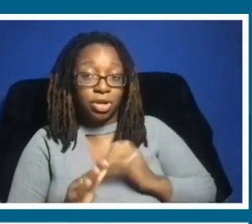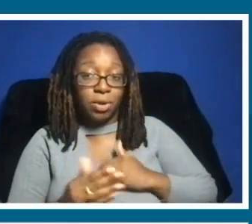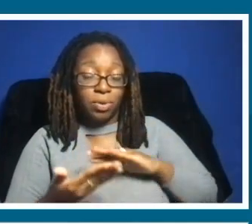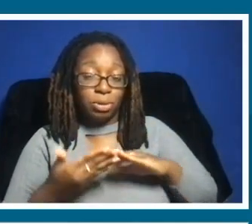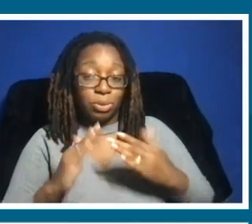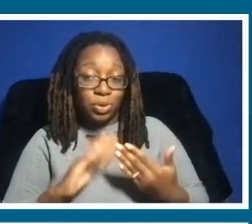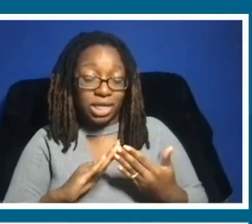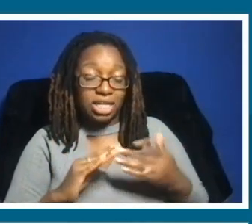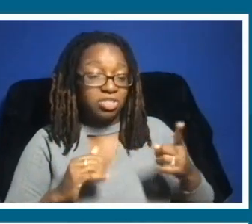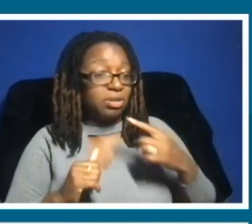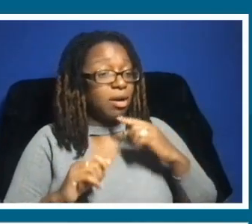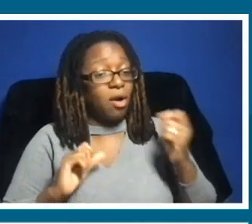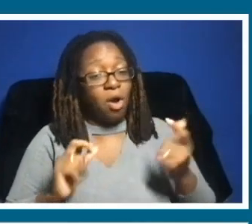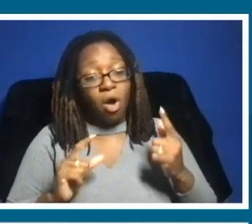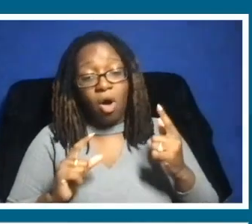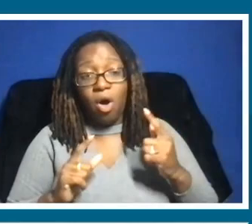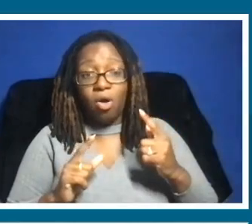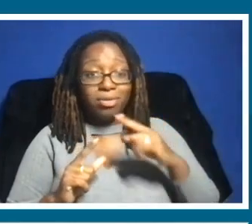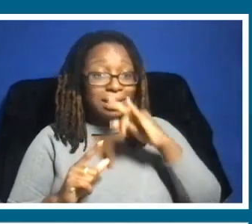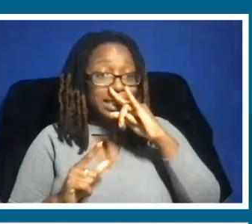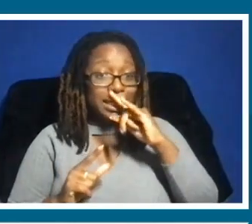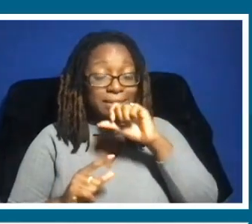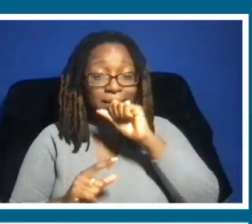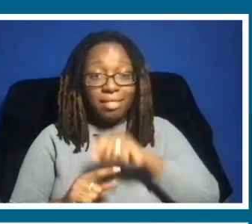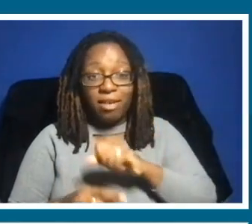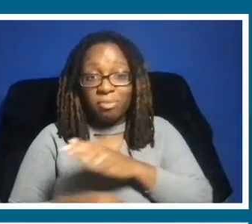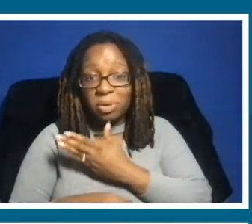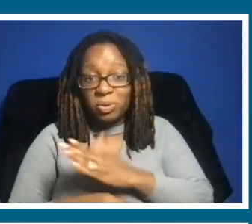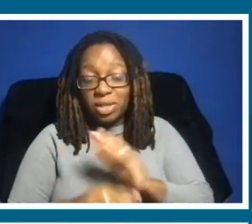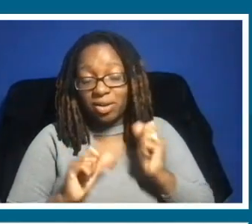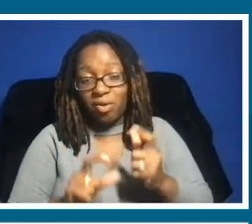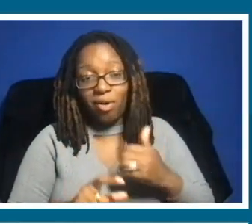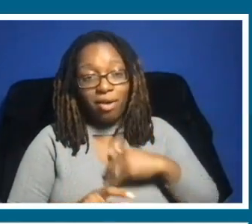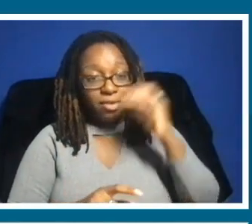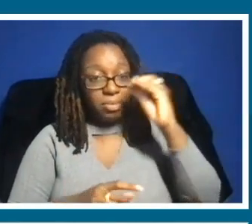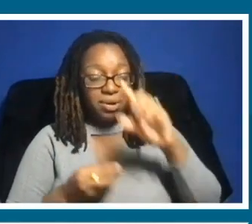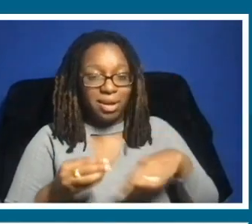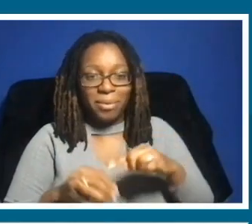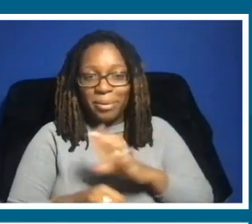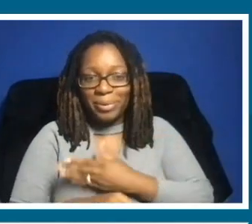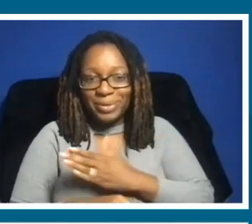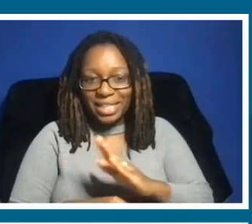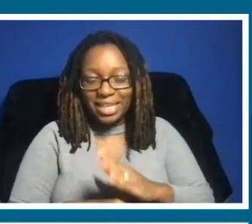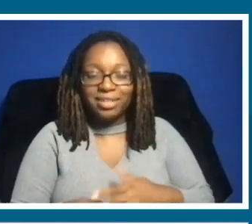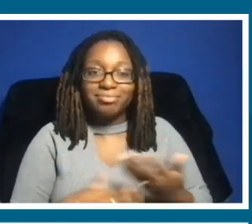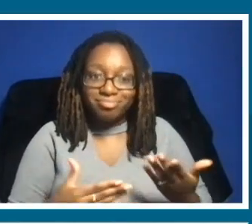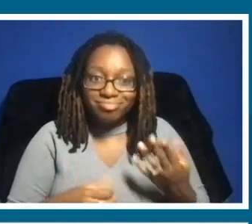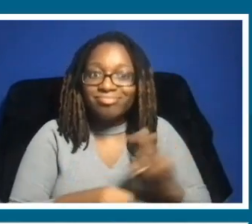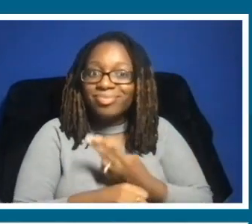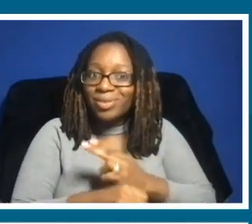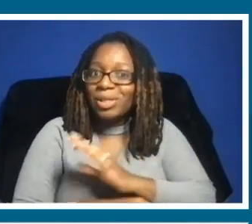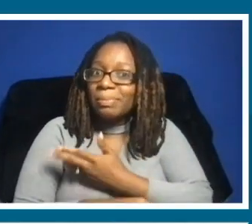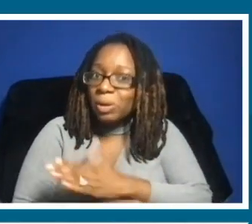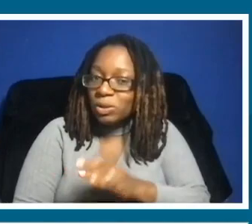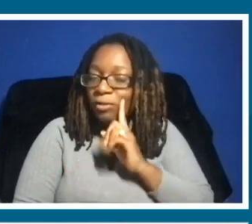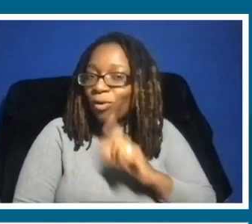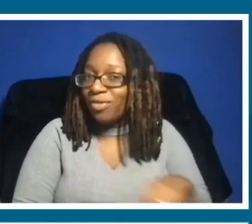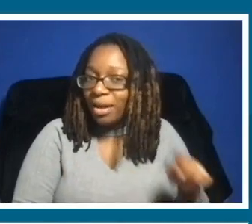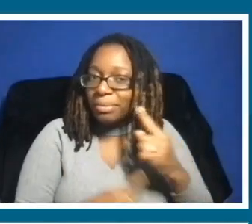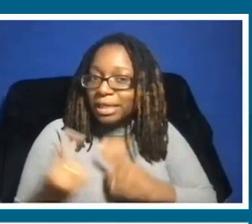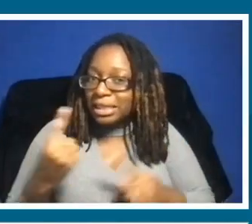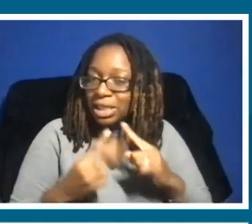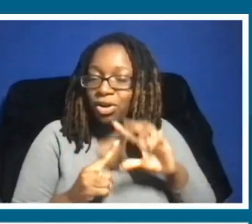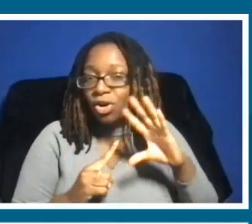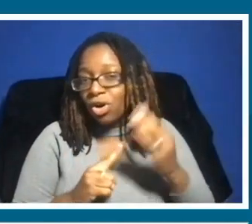says, all kids like music and all kids have an opinion about music. So using music to help students consider the cultural diversity